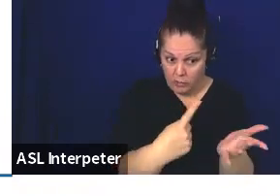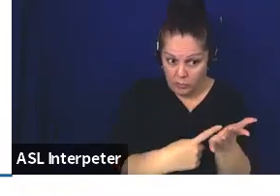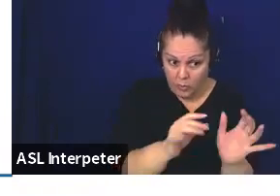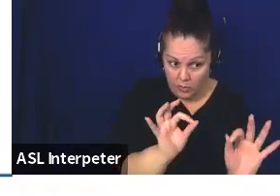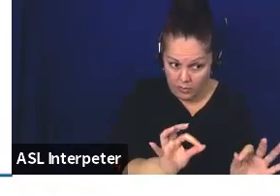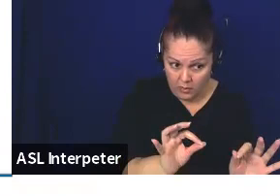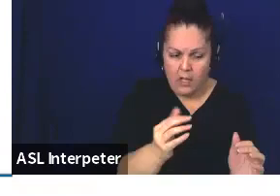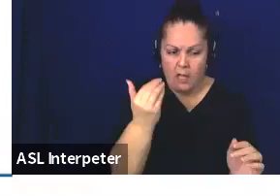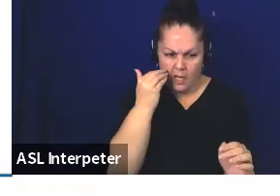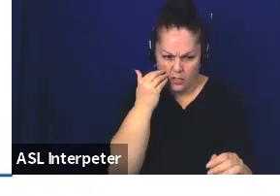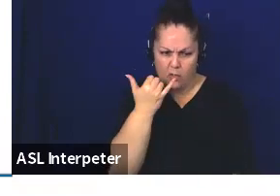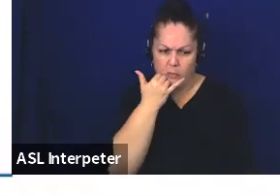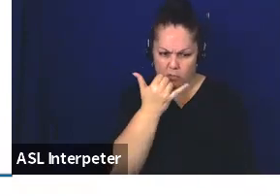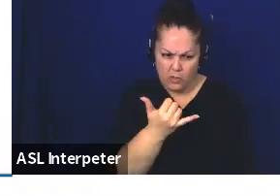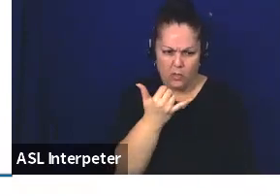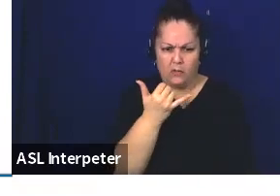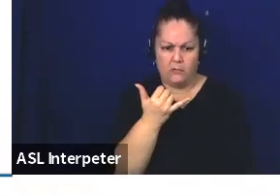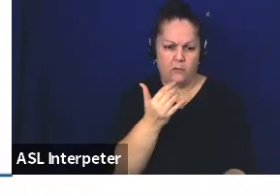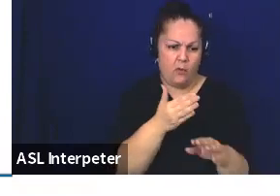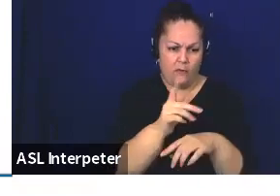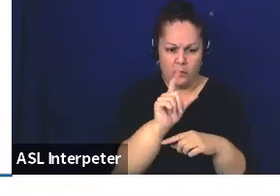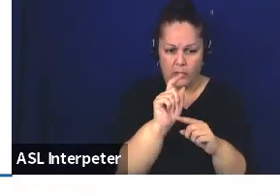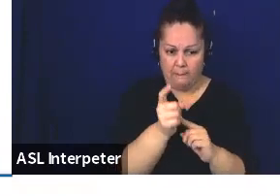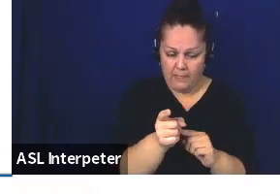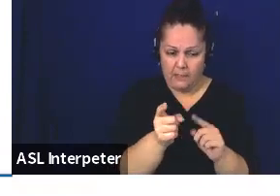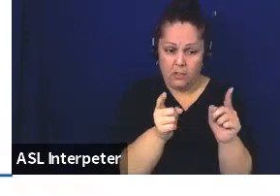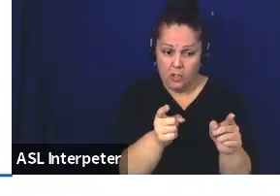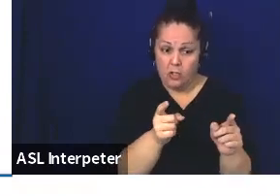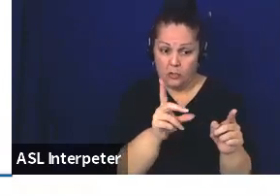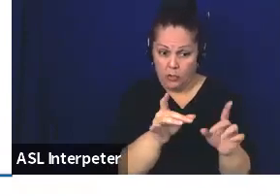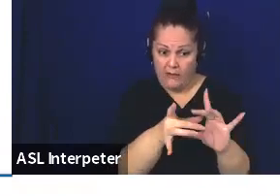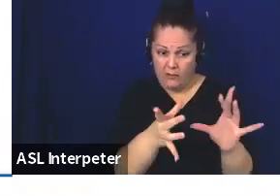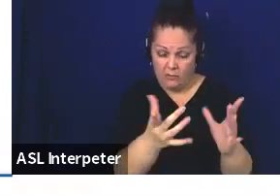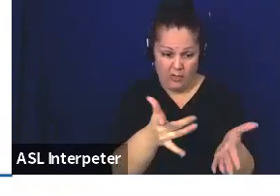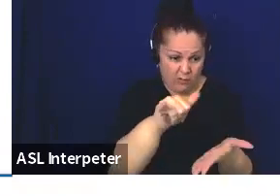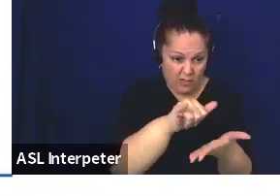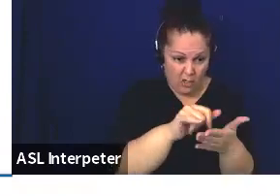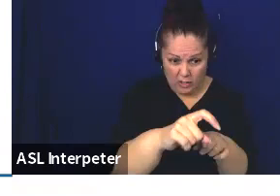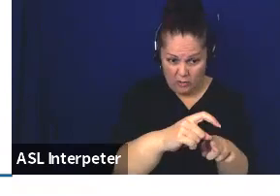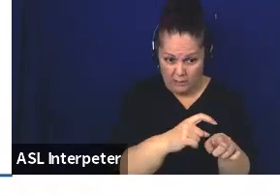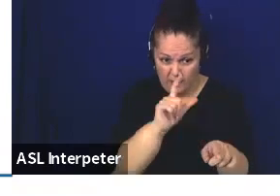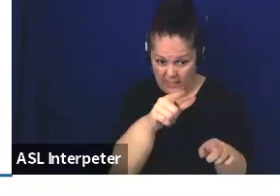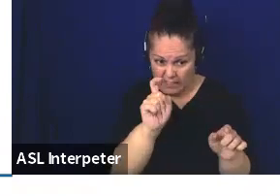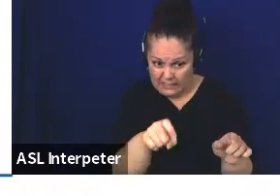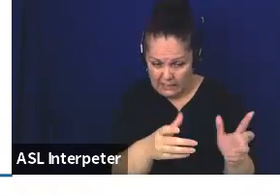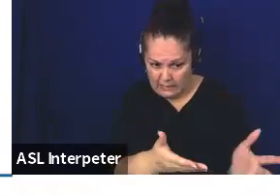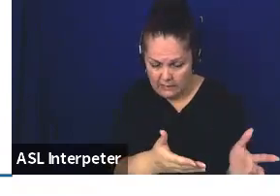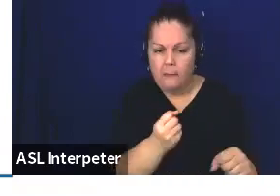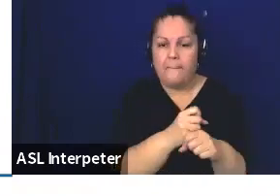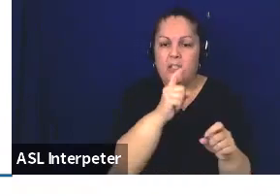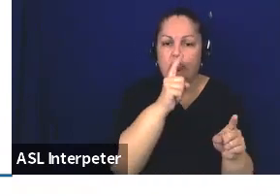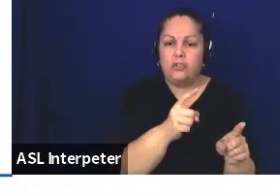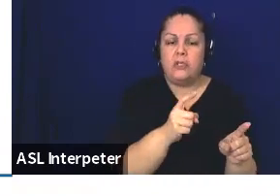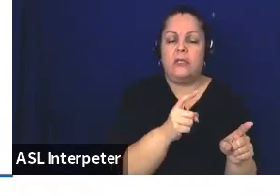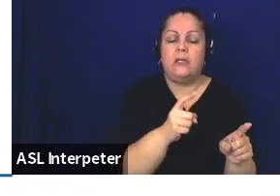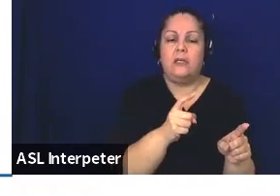I know we've been on the phone for 20 plus minutes. Do you need to go? Do you need to call me back at all? And making sure